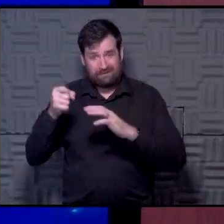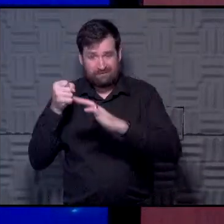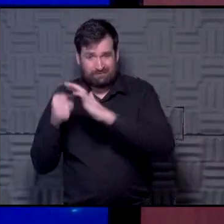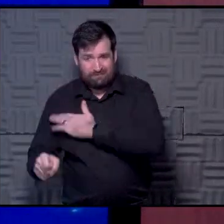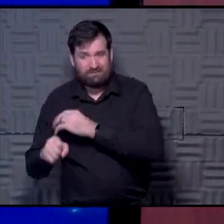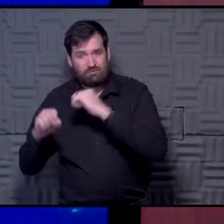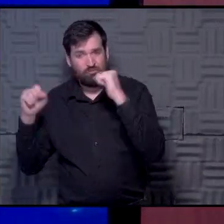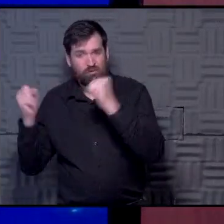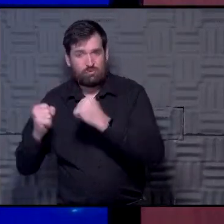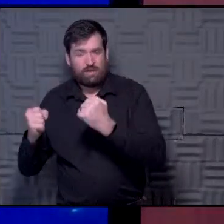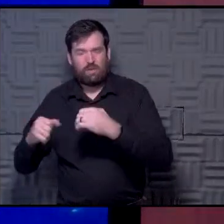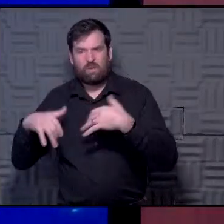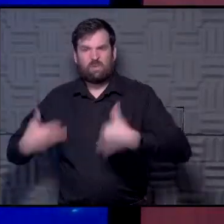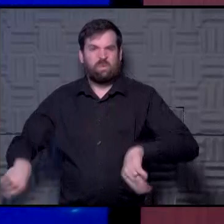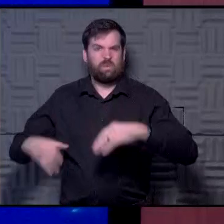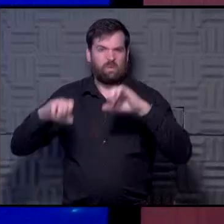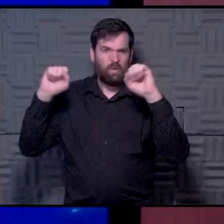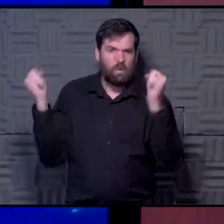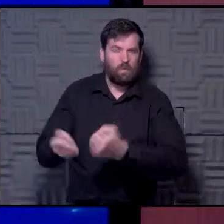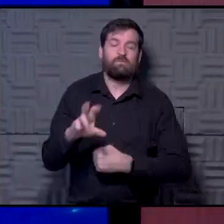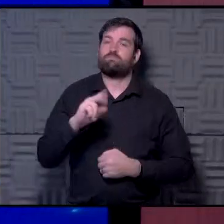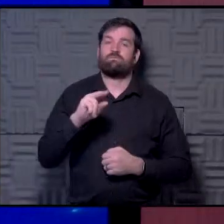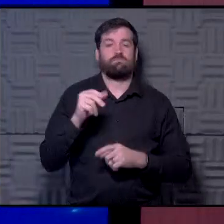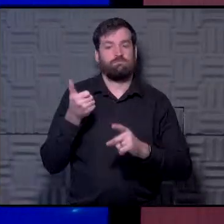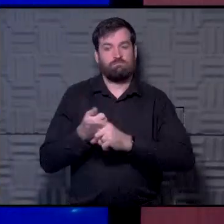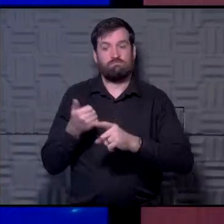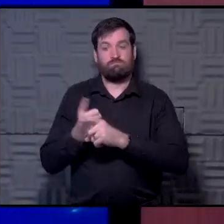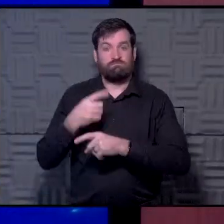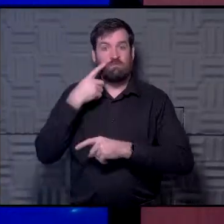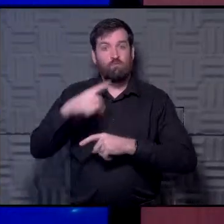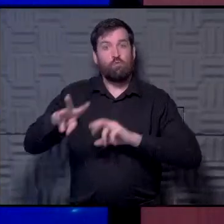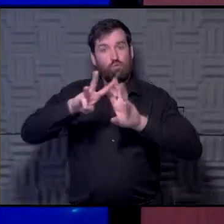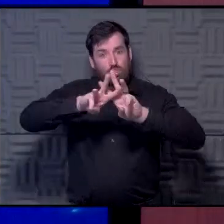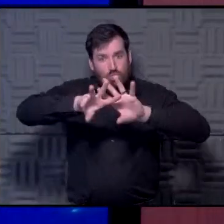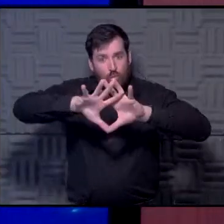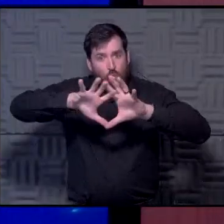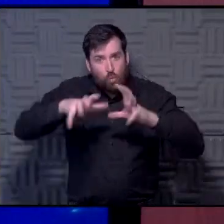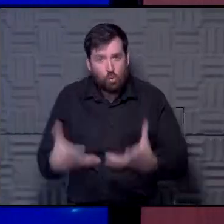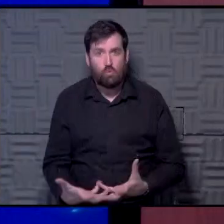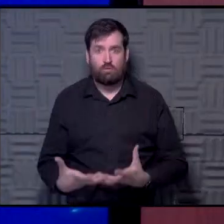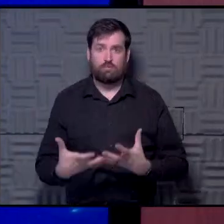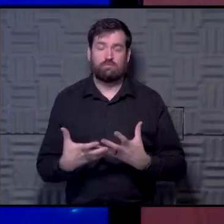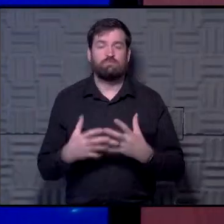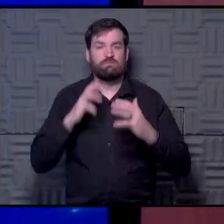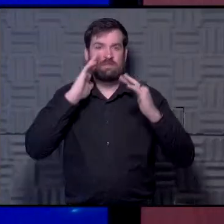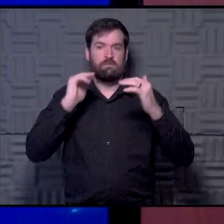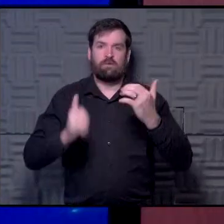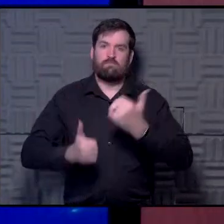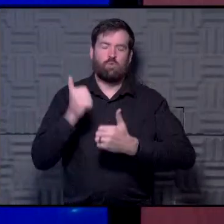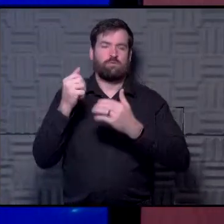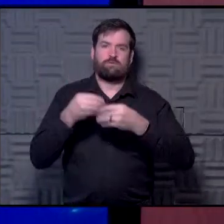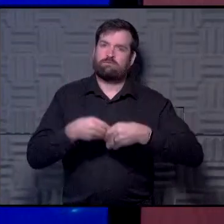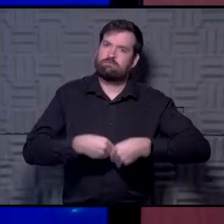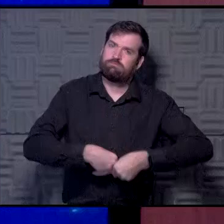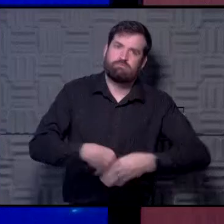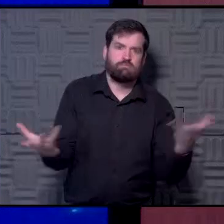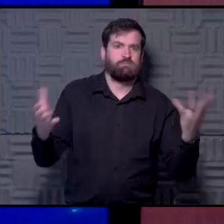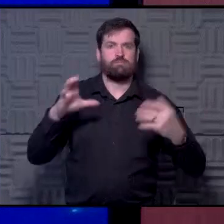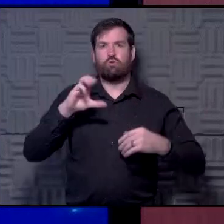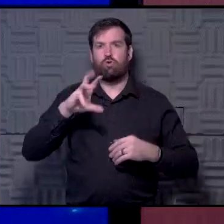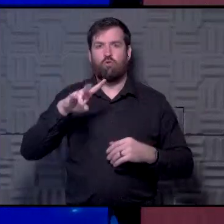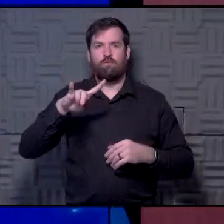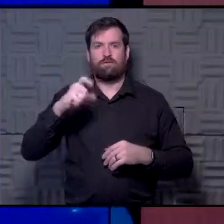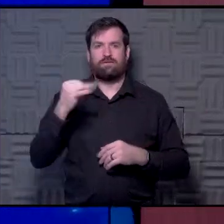at ultra-cold temperatures, which makes this the vaccine for the world, potentially. They expect it to be the most widely distributed COVID-19